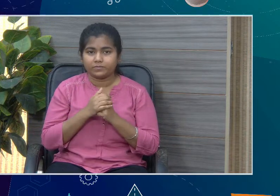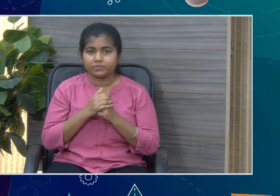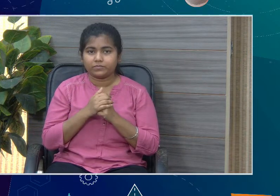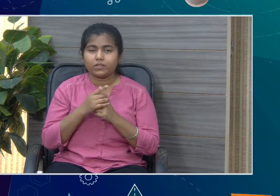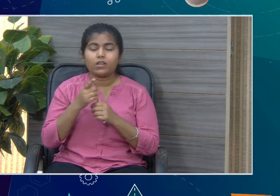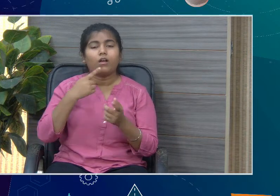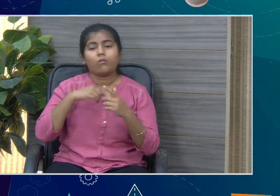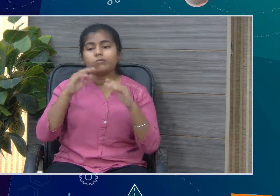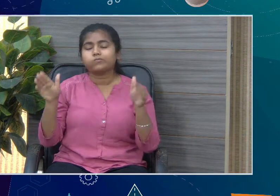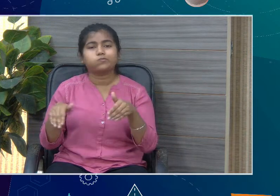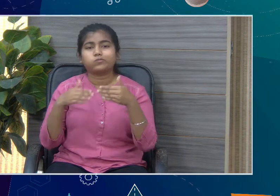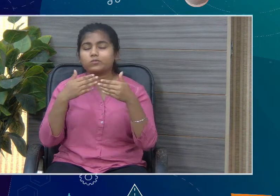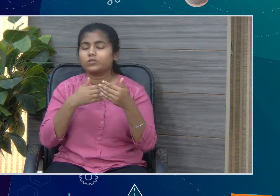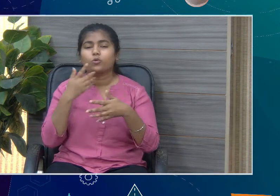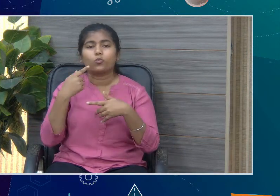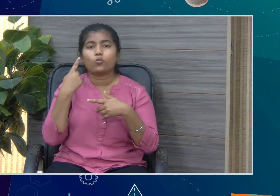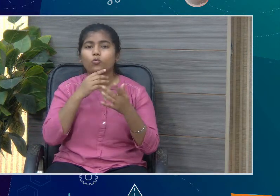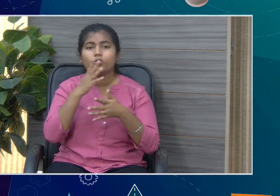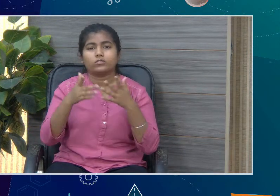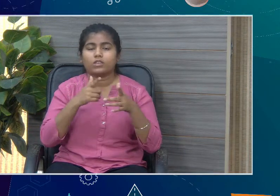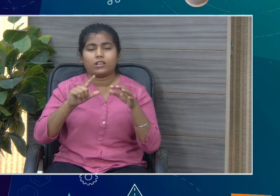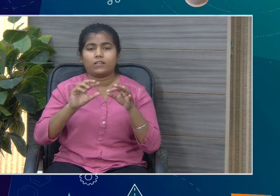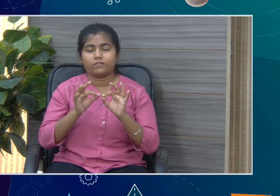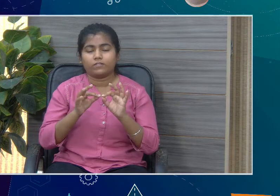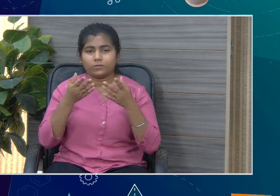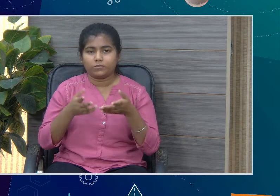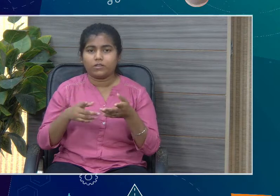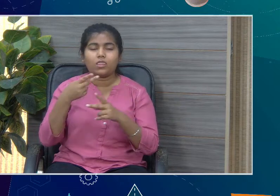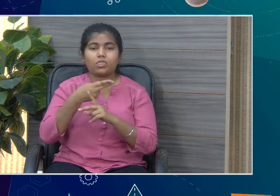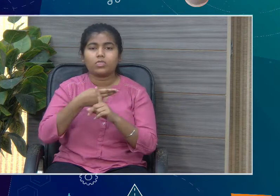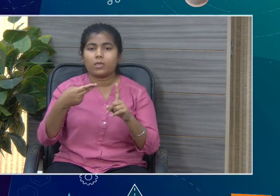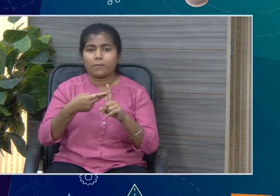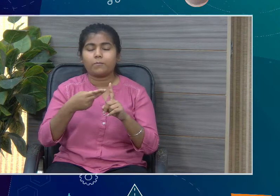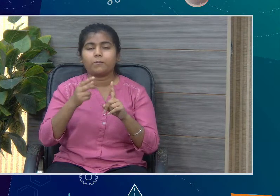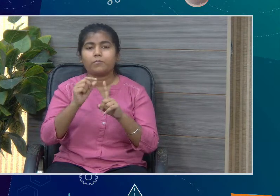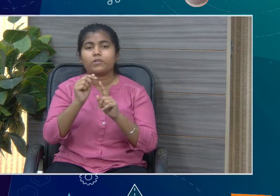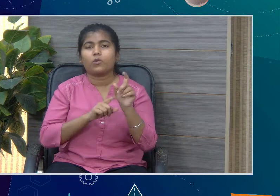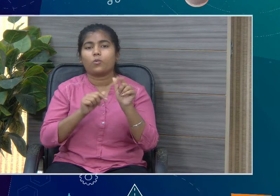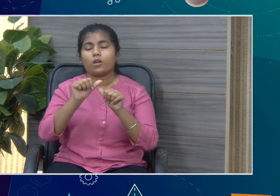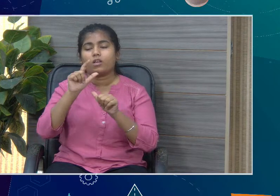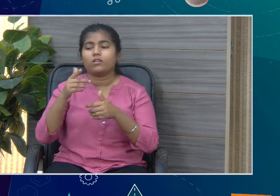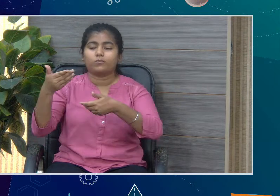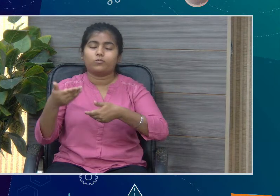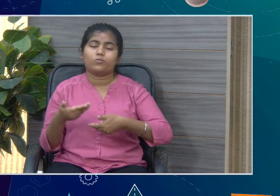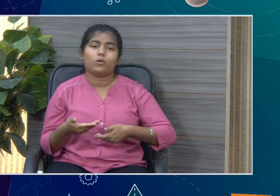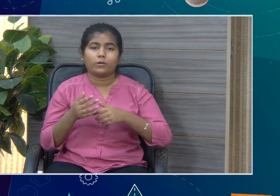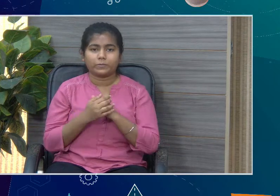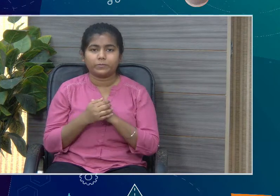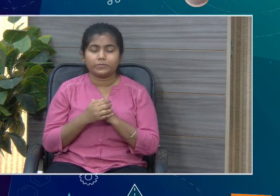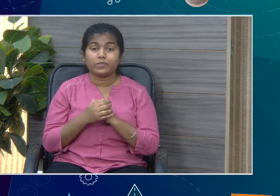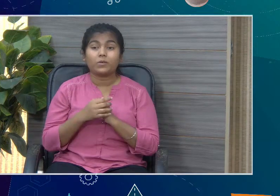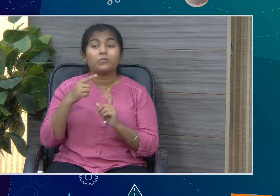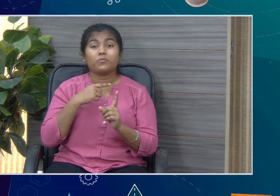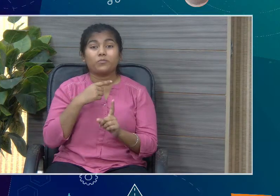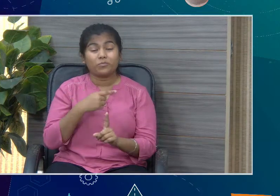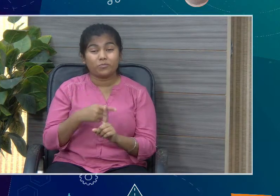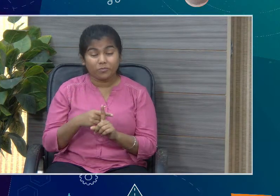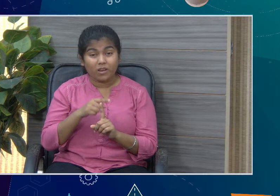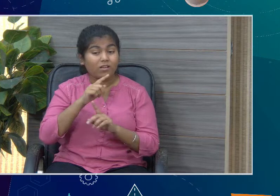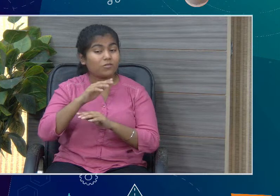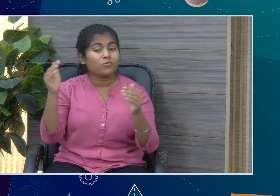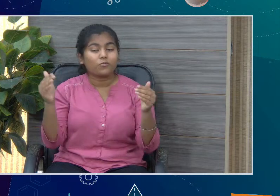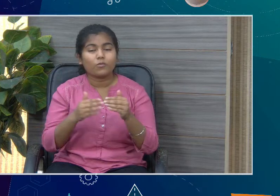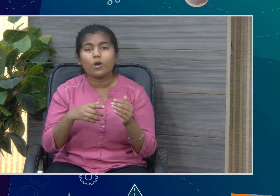me introduce our sign language interpreter to you all. You are Miss Payal Saini. Very warm welcome, Payal. And dear learner, it's time for us to meet